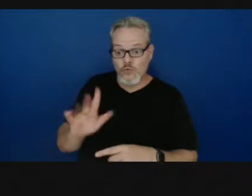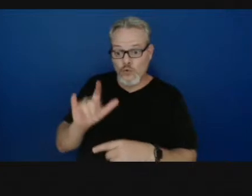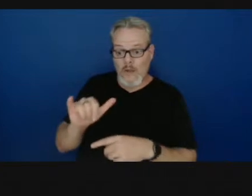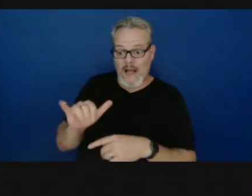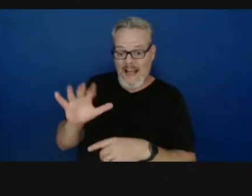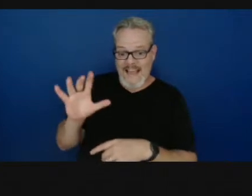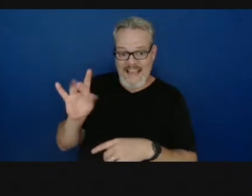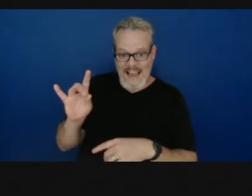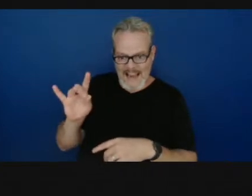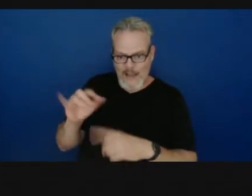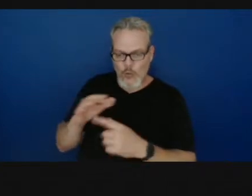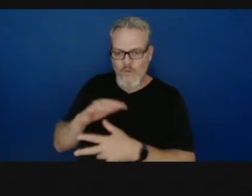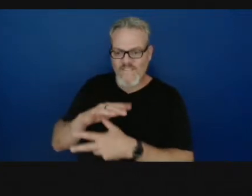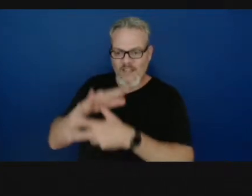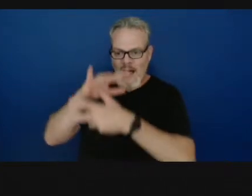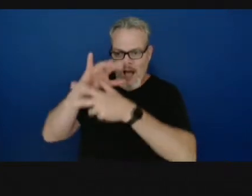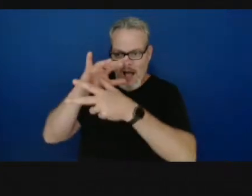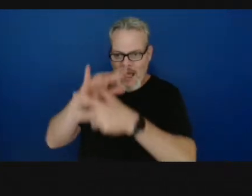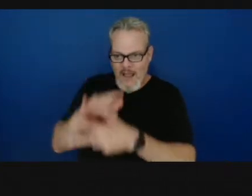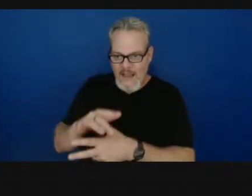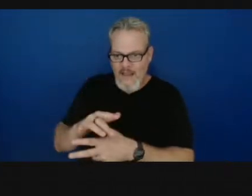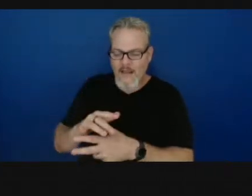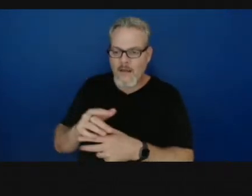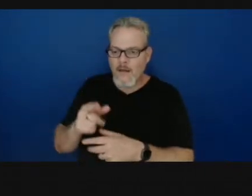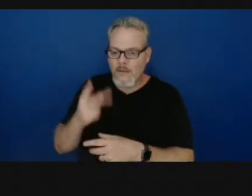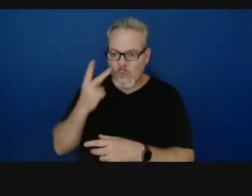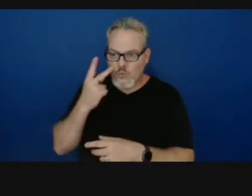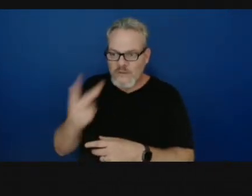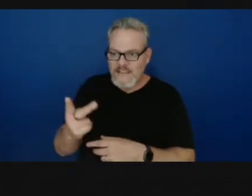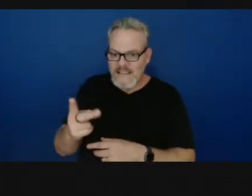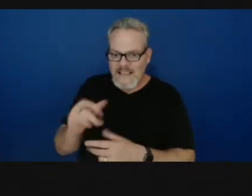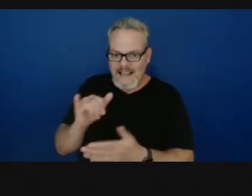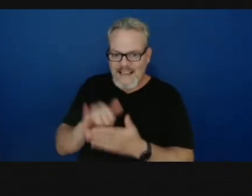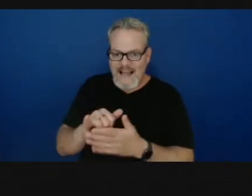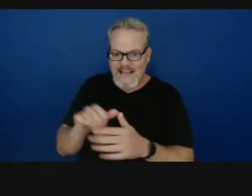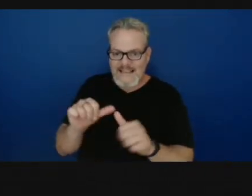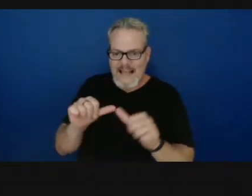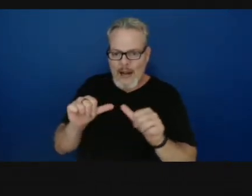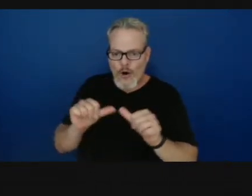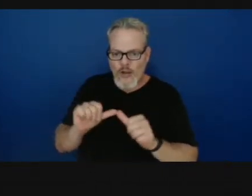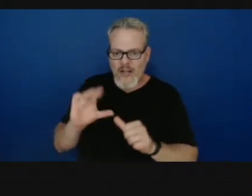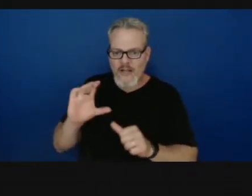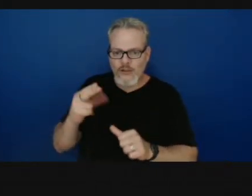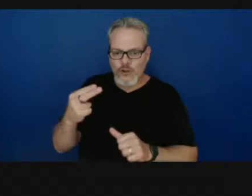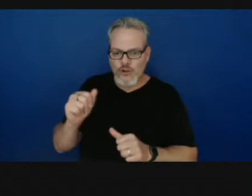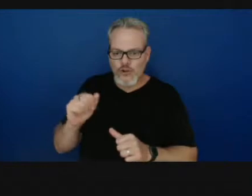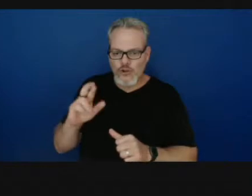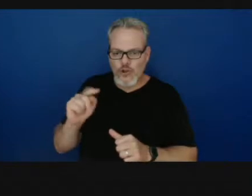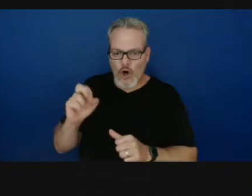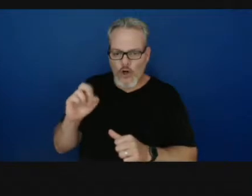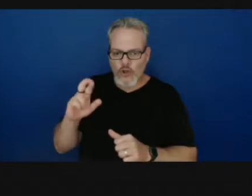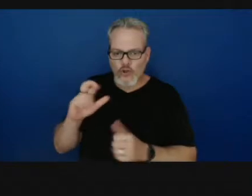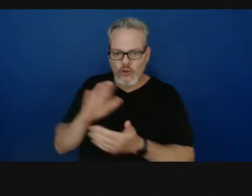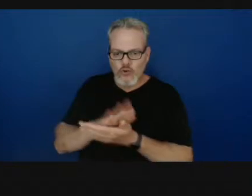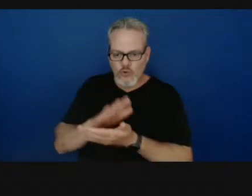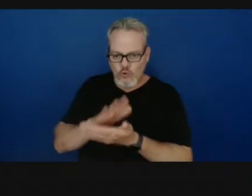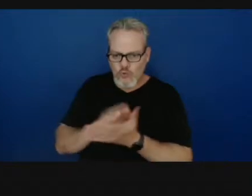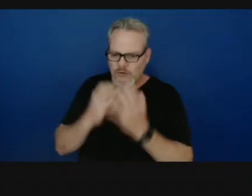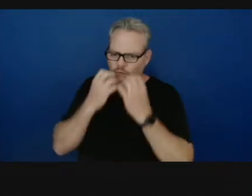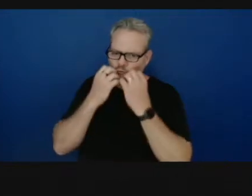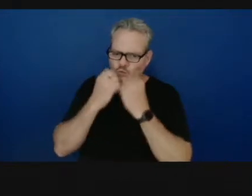Bruce Omari, and we're going to be looking at the Ku'ukola Charter School on the A'alenui Warm Pond. These are treasured areas for many